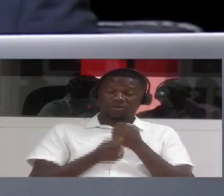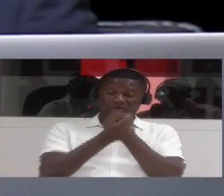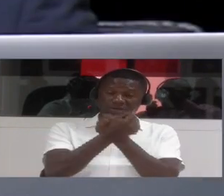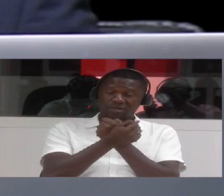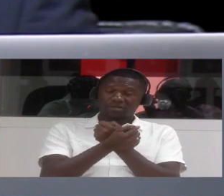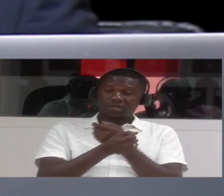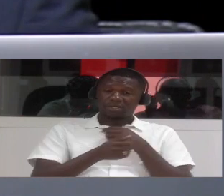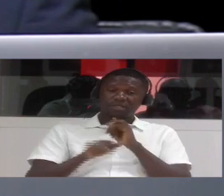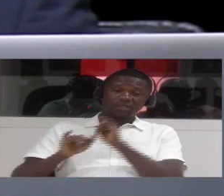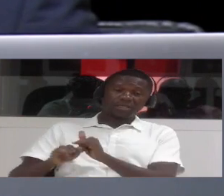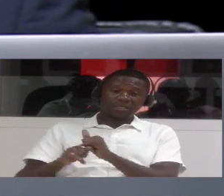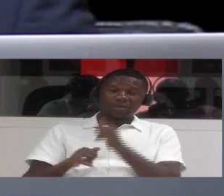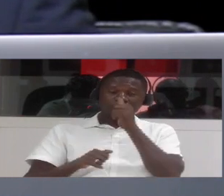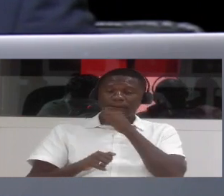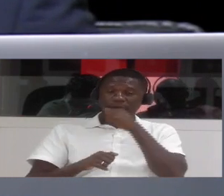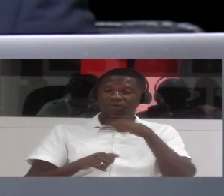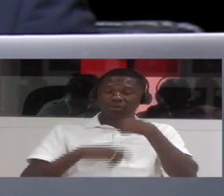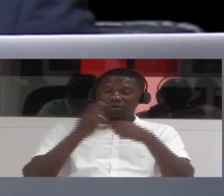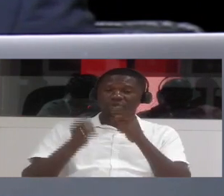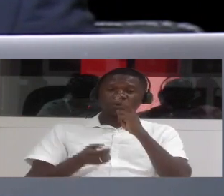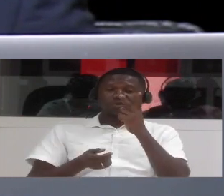in Comunicado for 2 weeks.